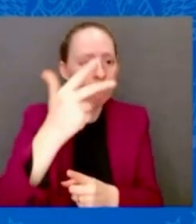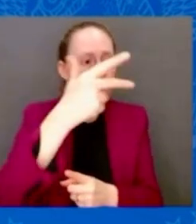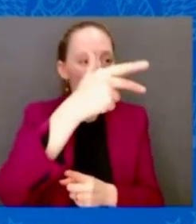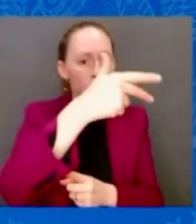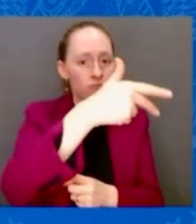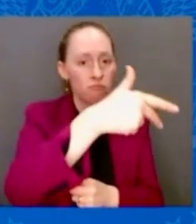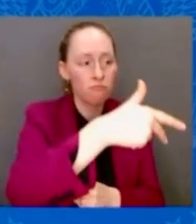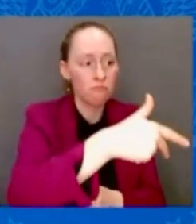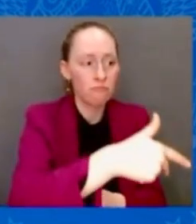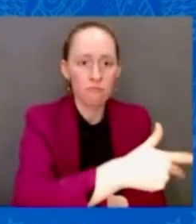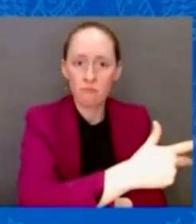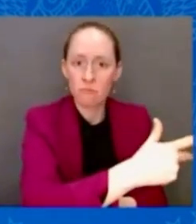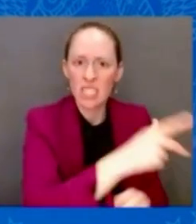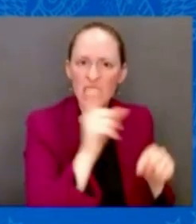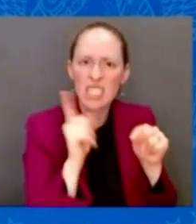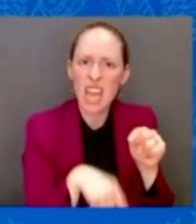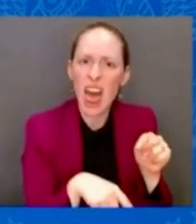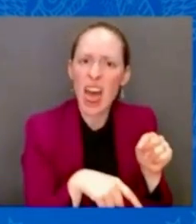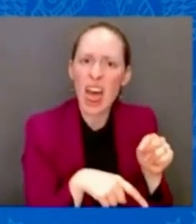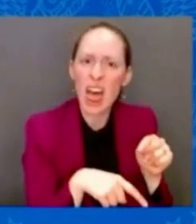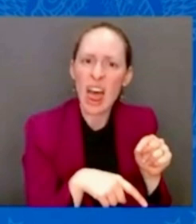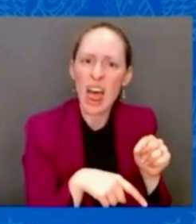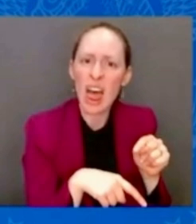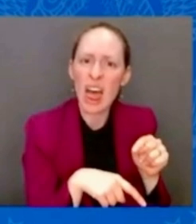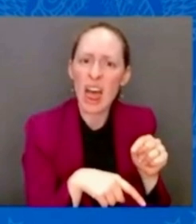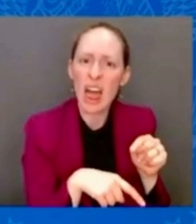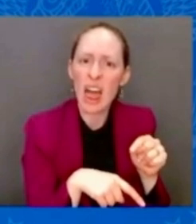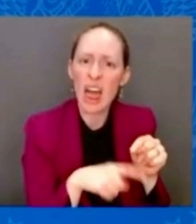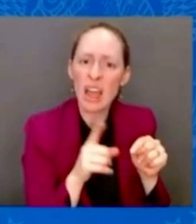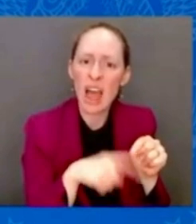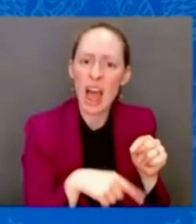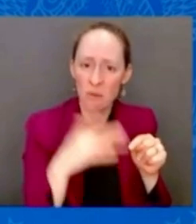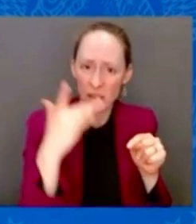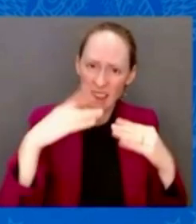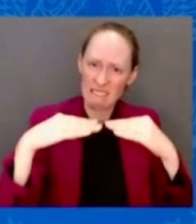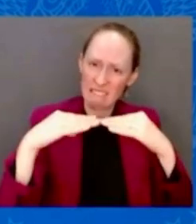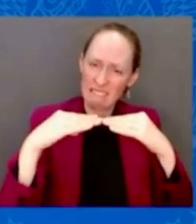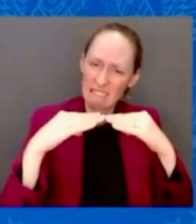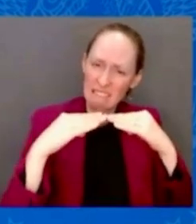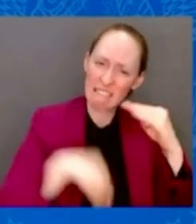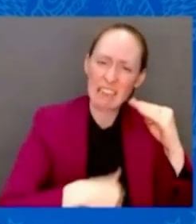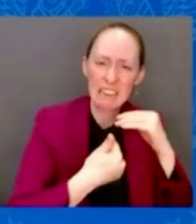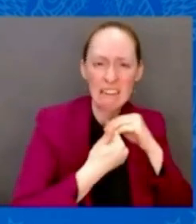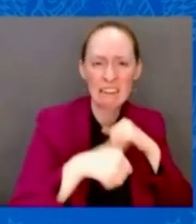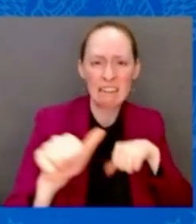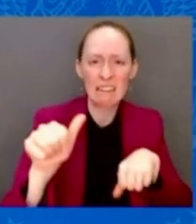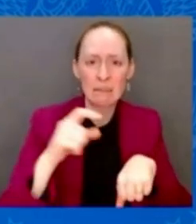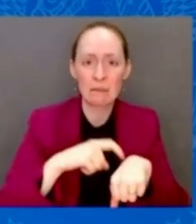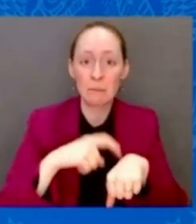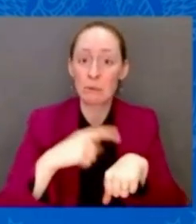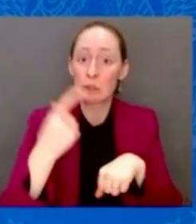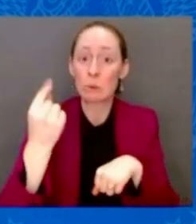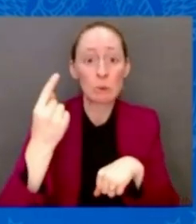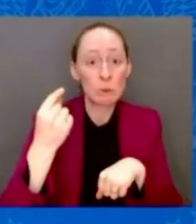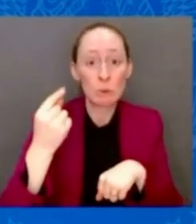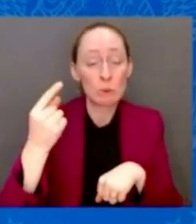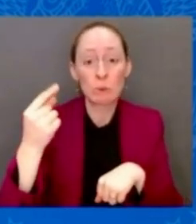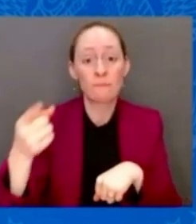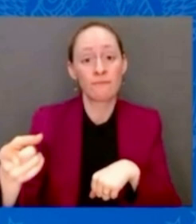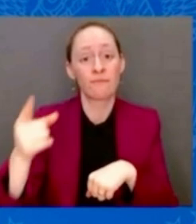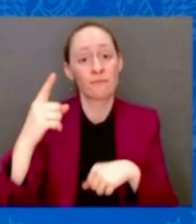up the creek to get to the bridge they could cross to come back. How many kids would be dead by then? We have to